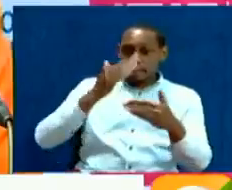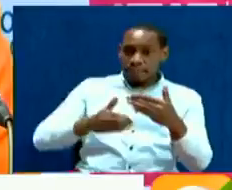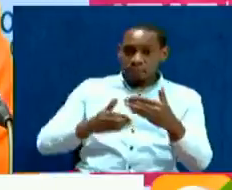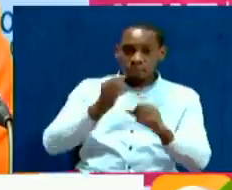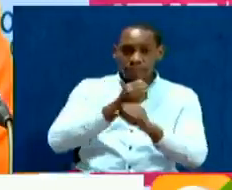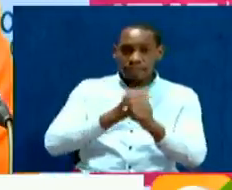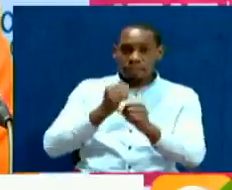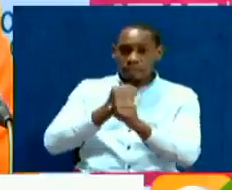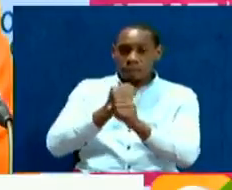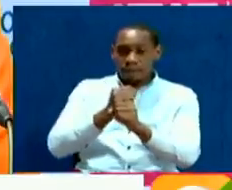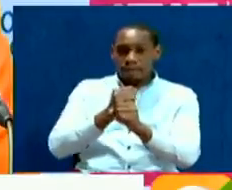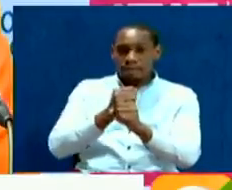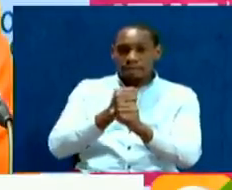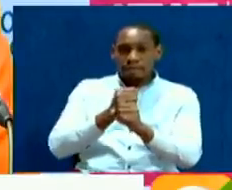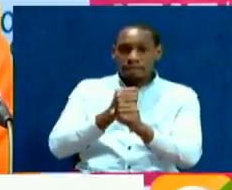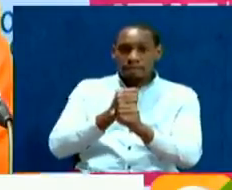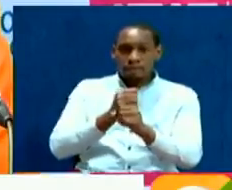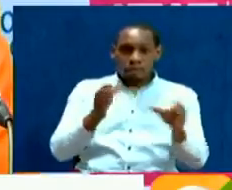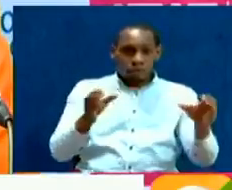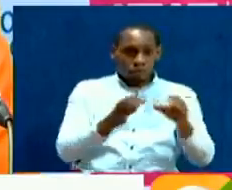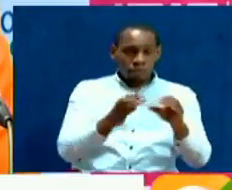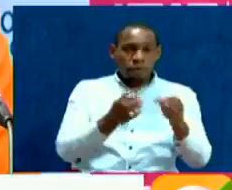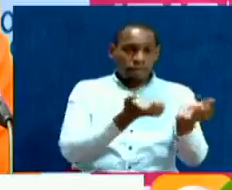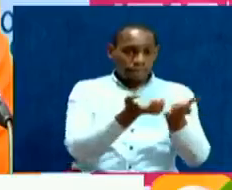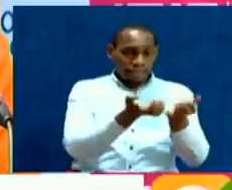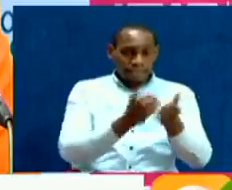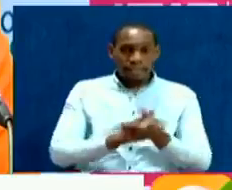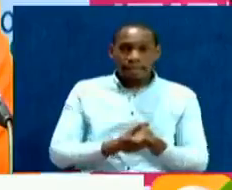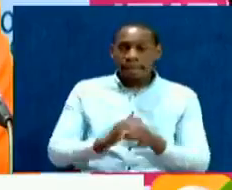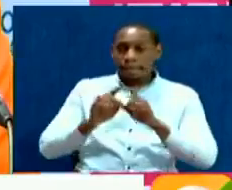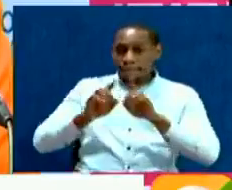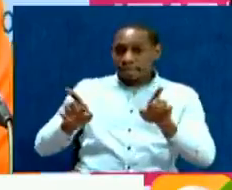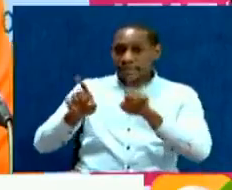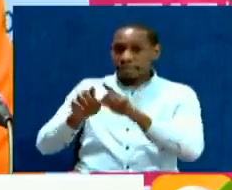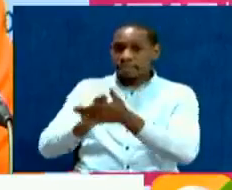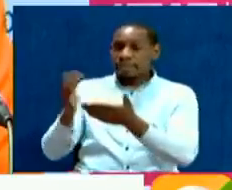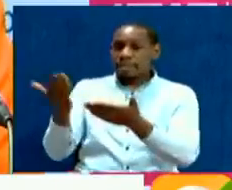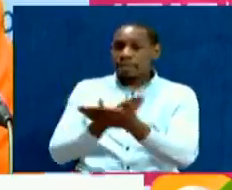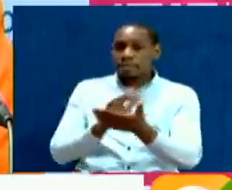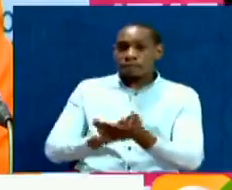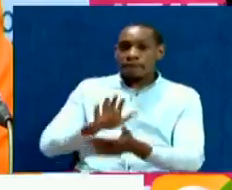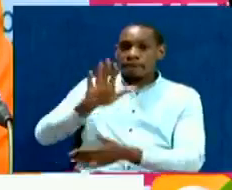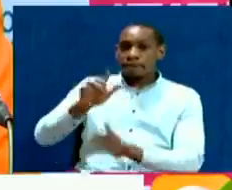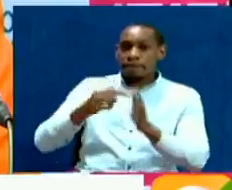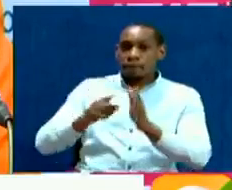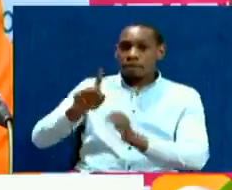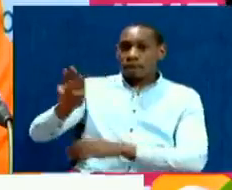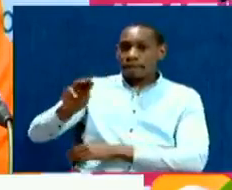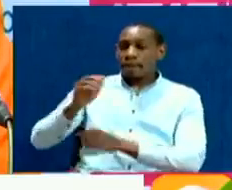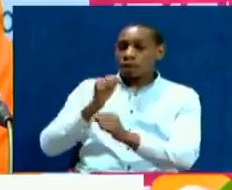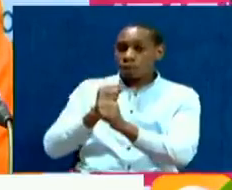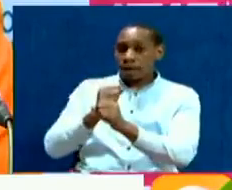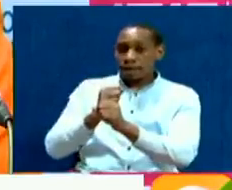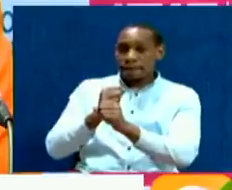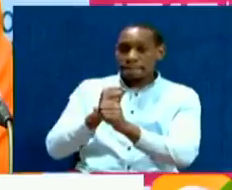the creation of jobs in the micro enterprises, but it also wiped out 5.1 million